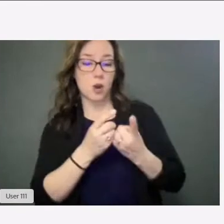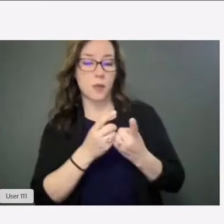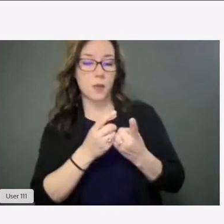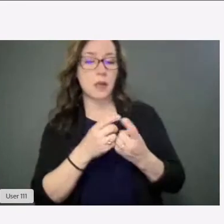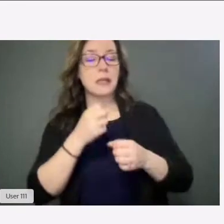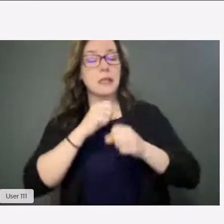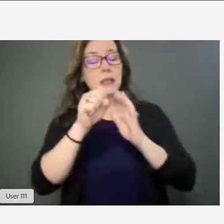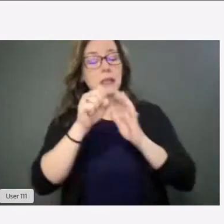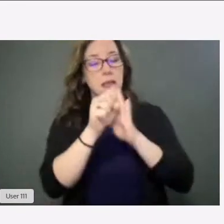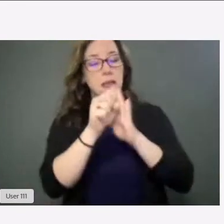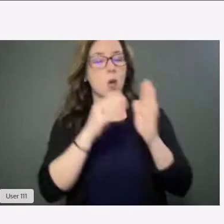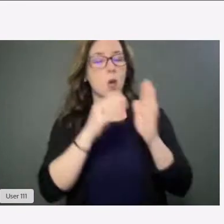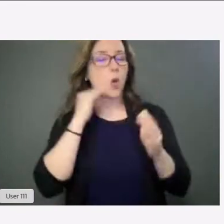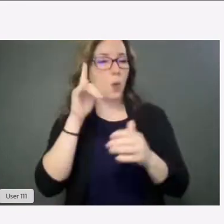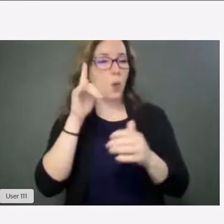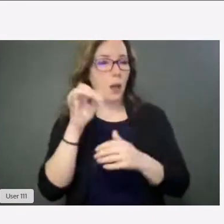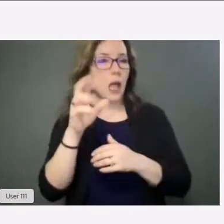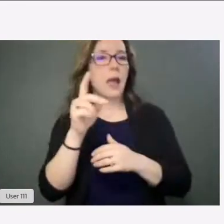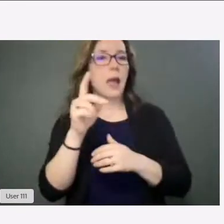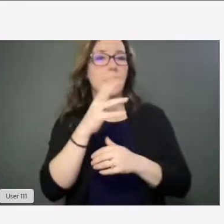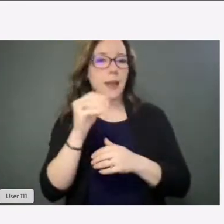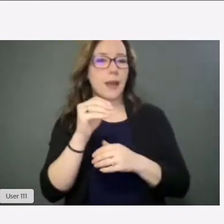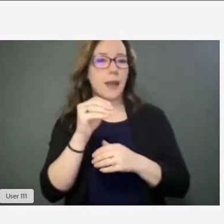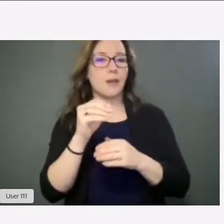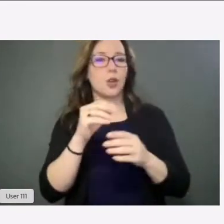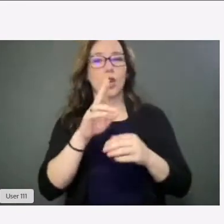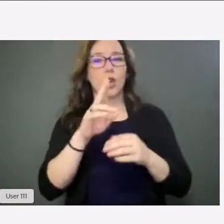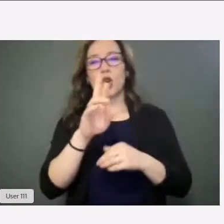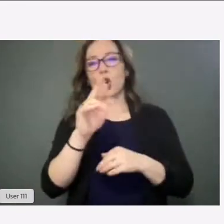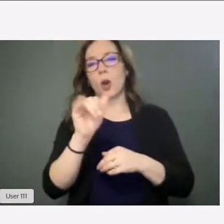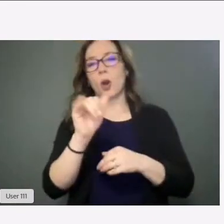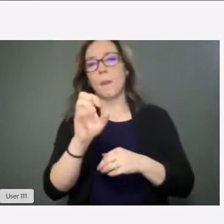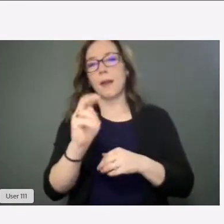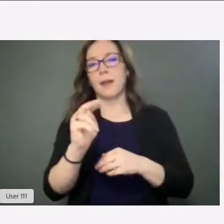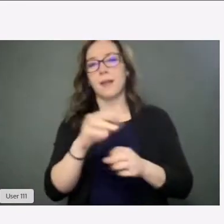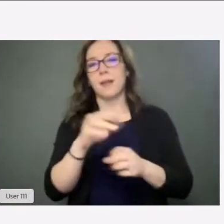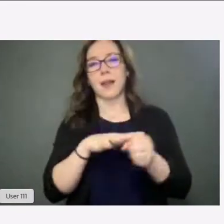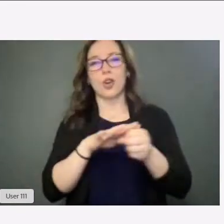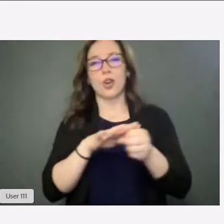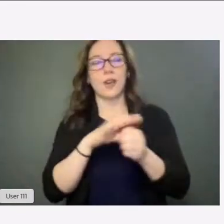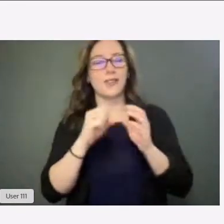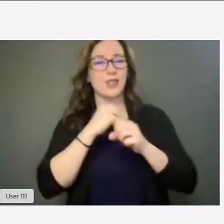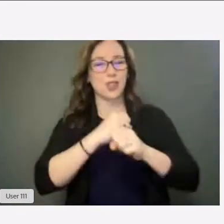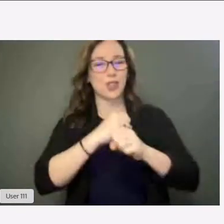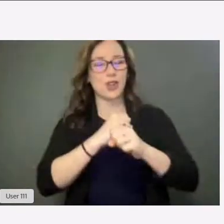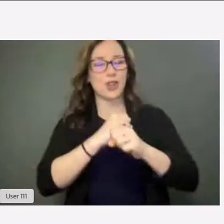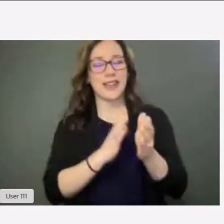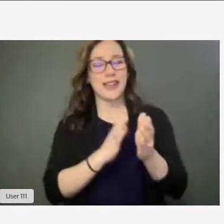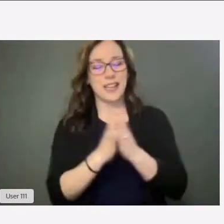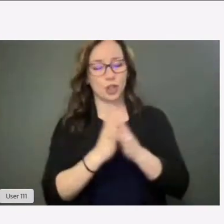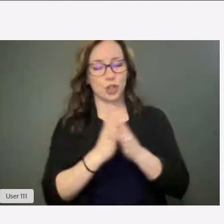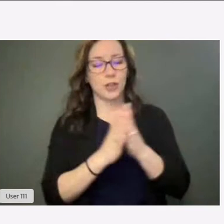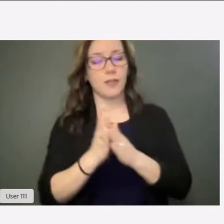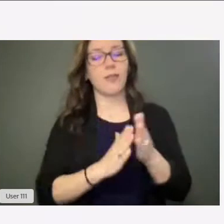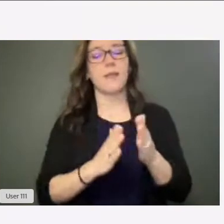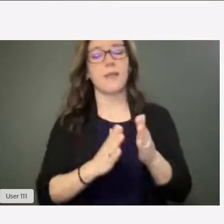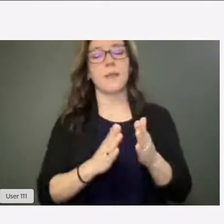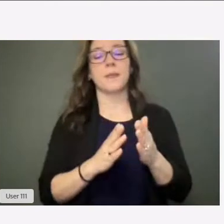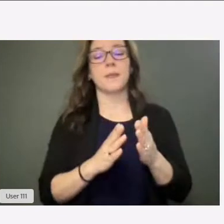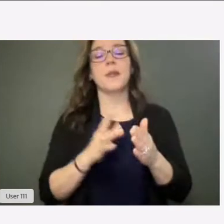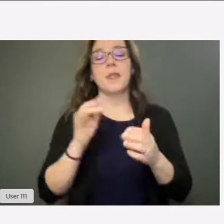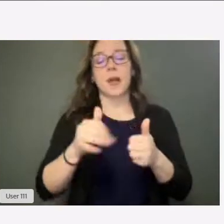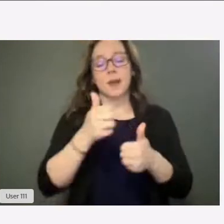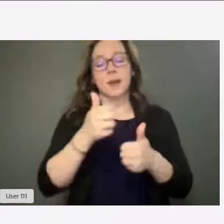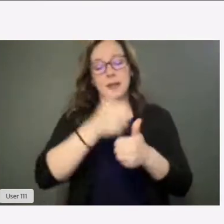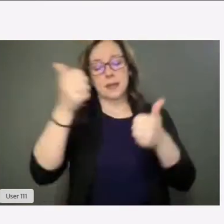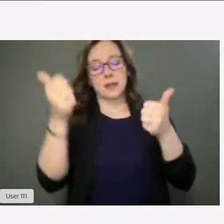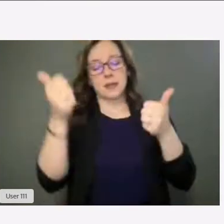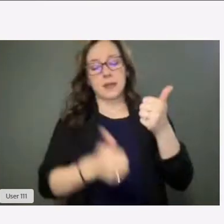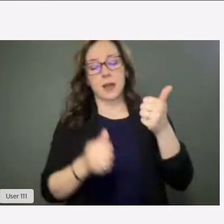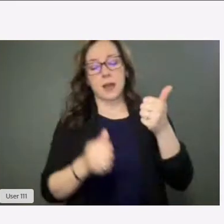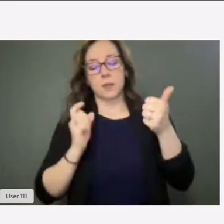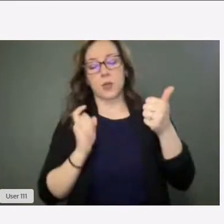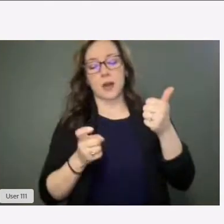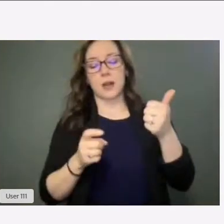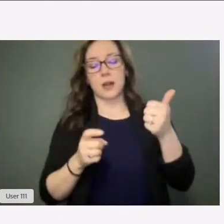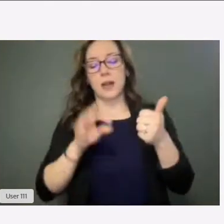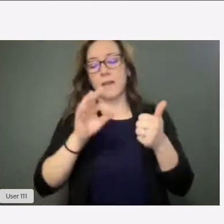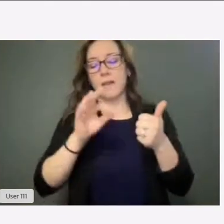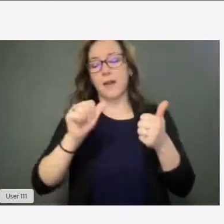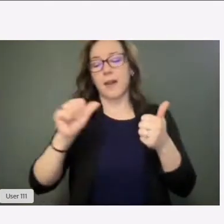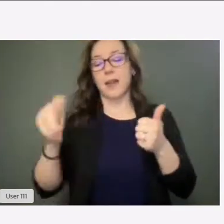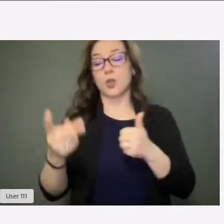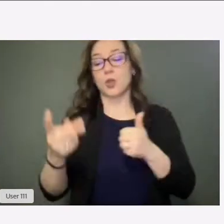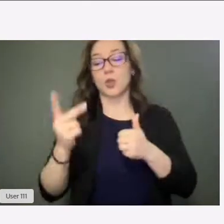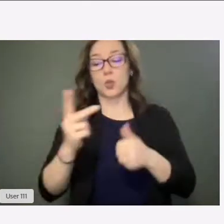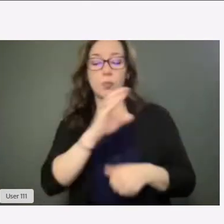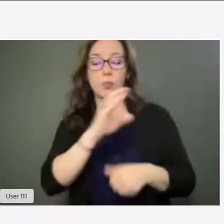Security Program and the Urban Area Security Initiative. A lot of the funding does go, is subgranted by the FAA's two police